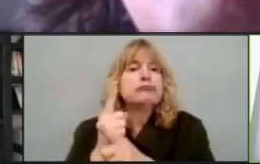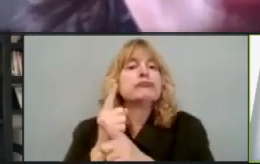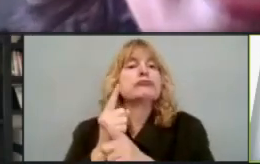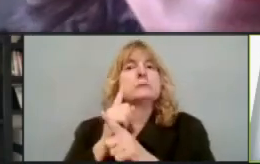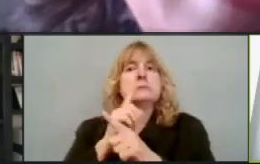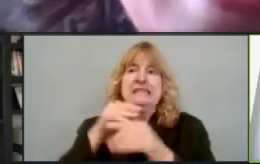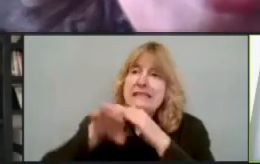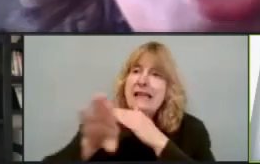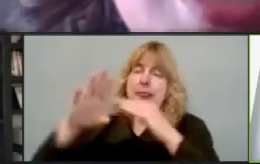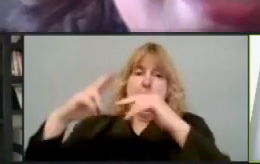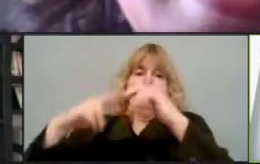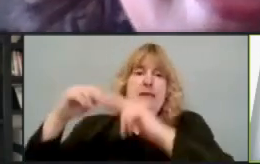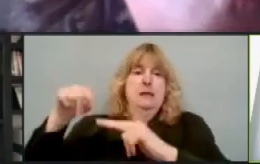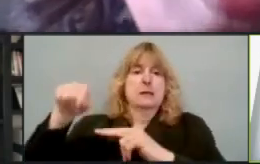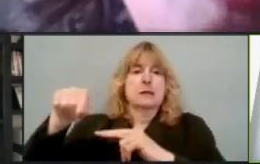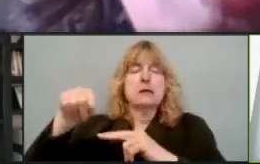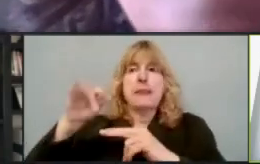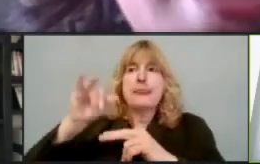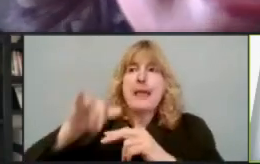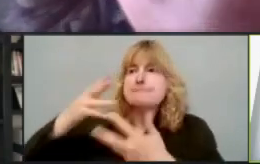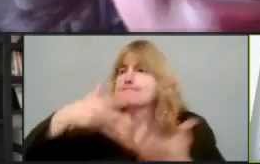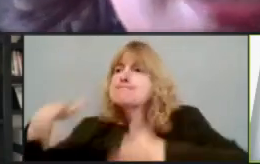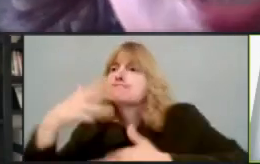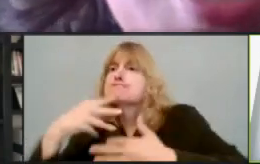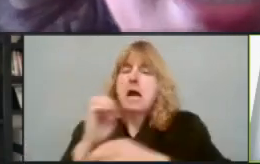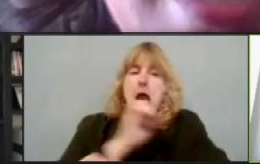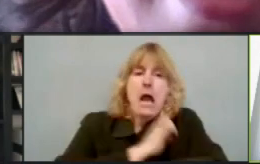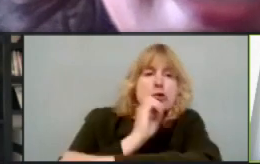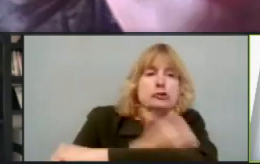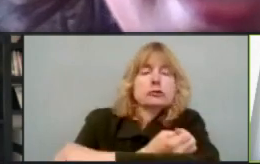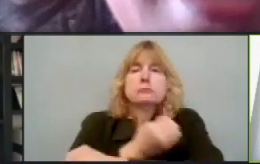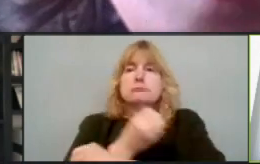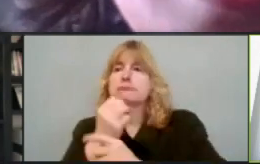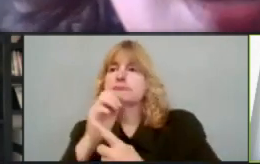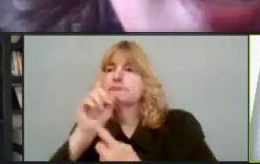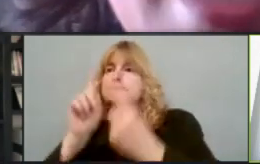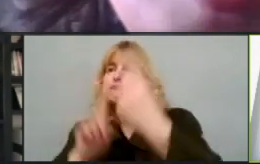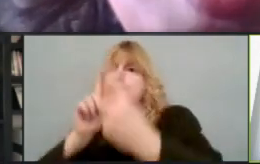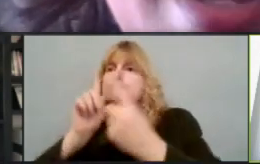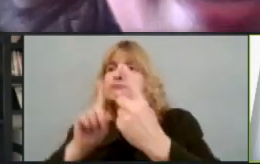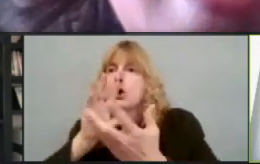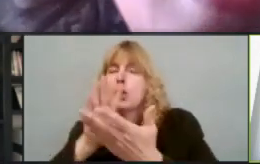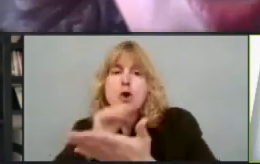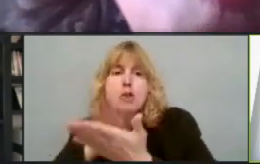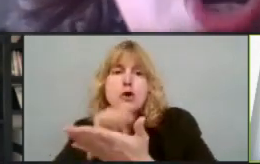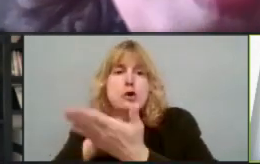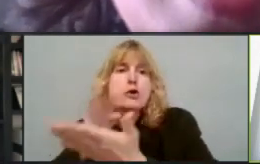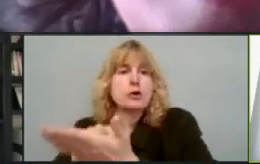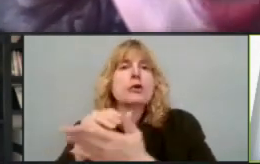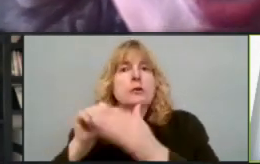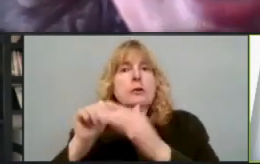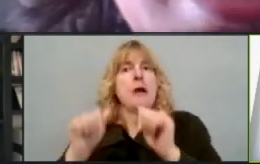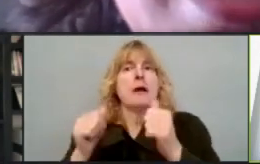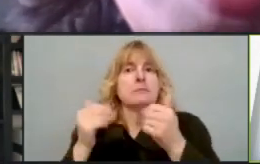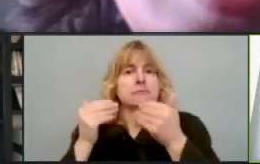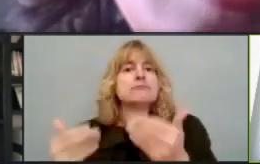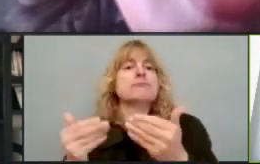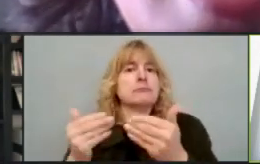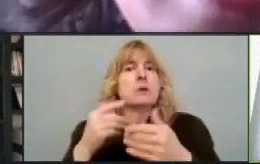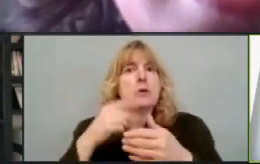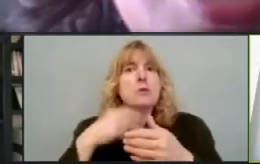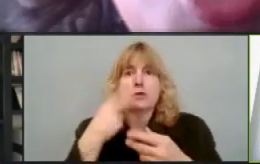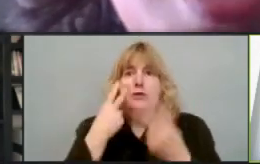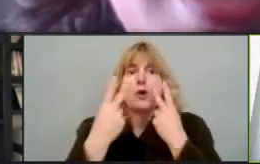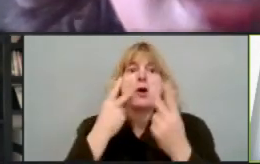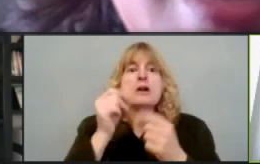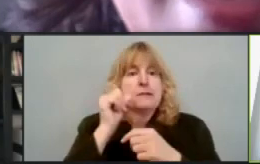so that energy and that one-on-one face-to-face learning can take place. We saw it yesterday. We opened up the learning centers